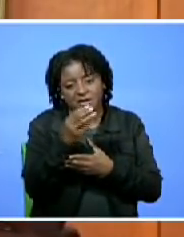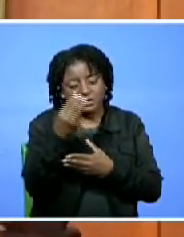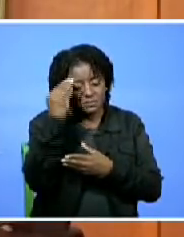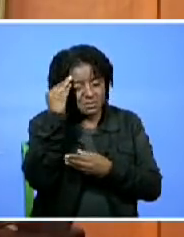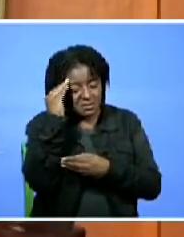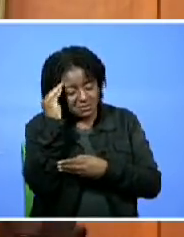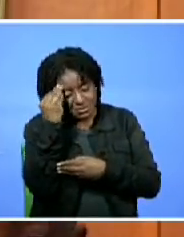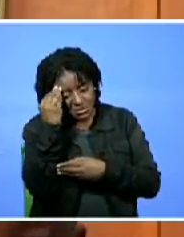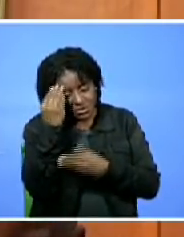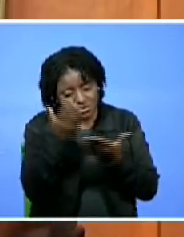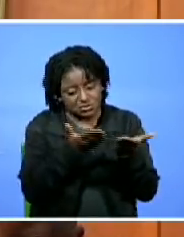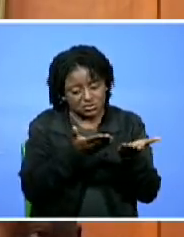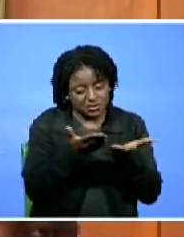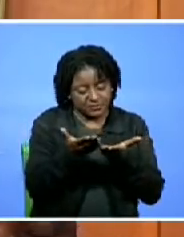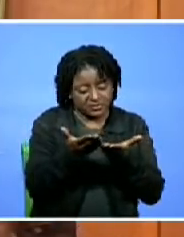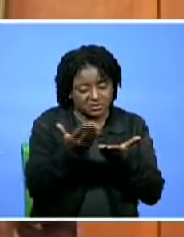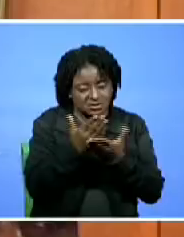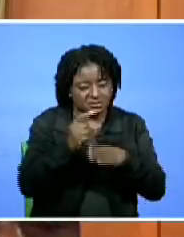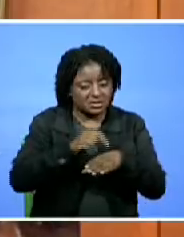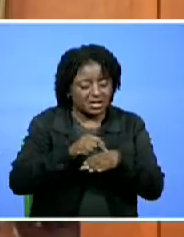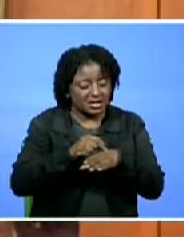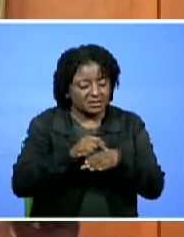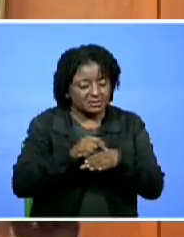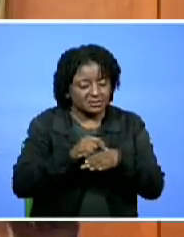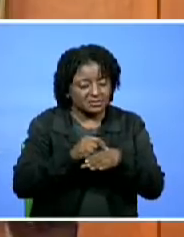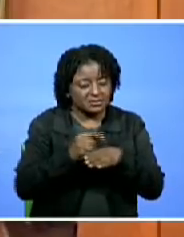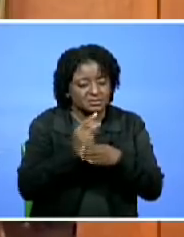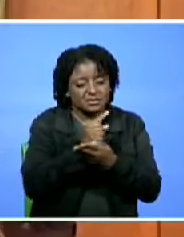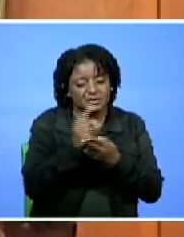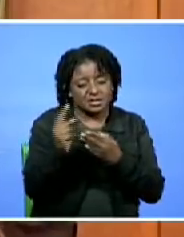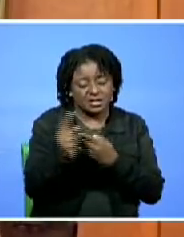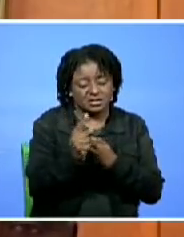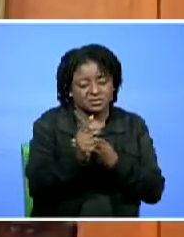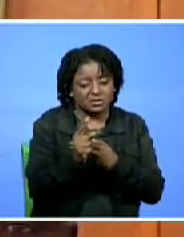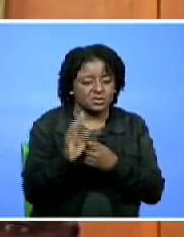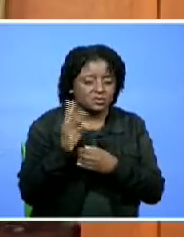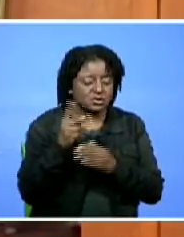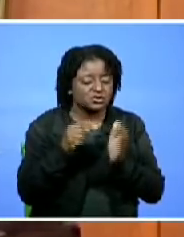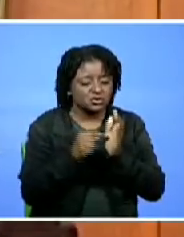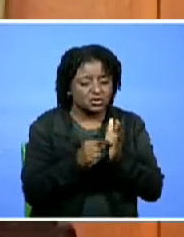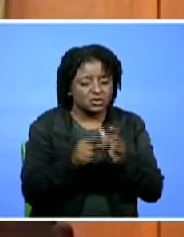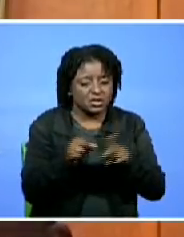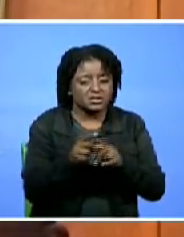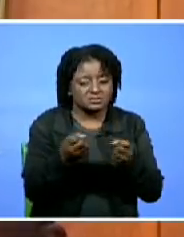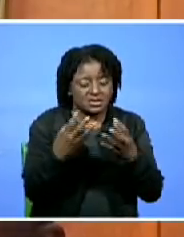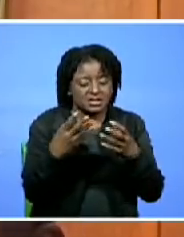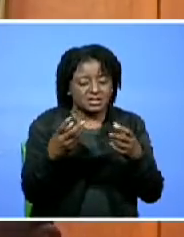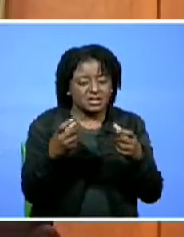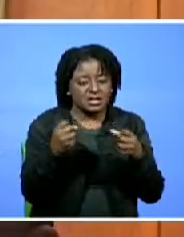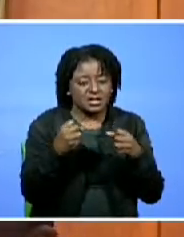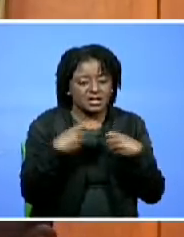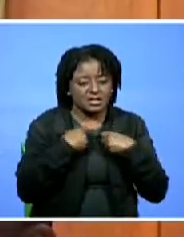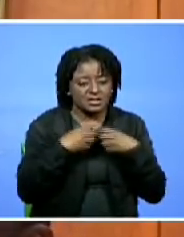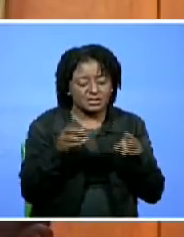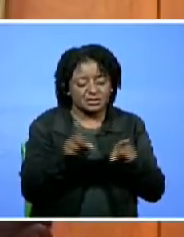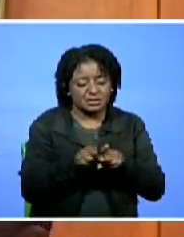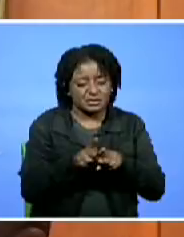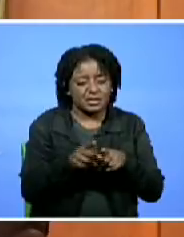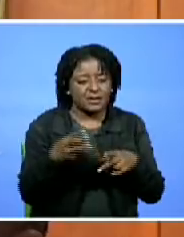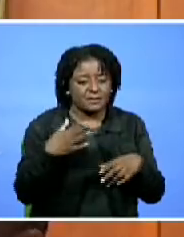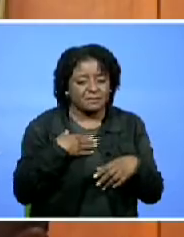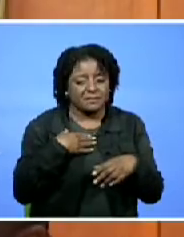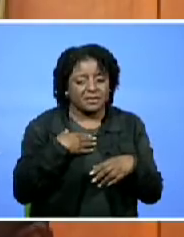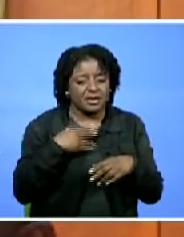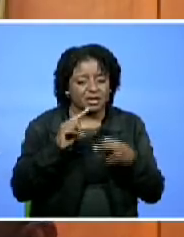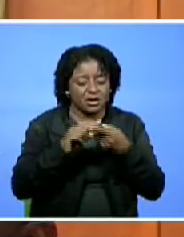week. And be assured that as many as my cabinet colleagues as possible will be